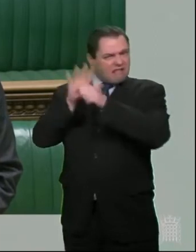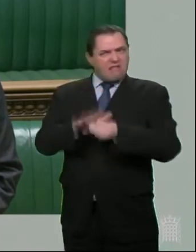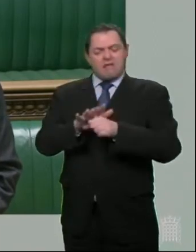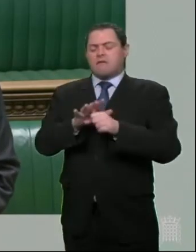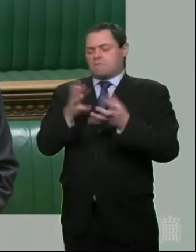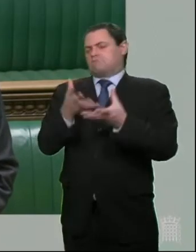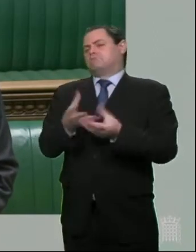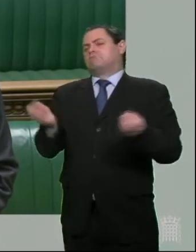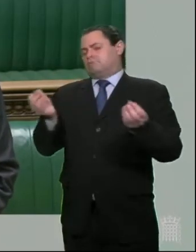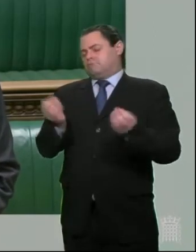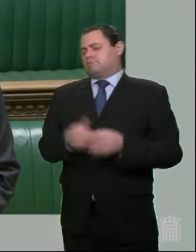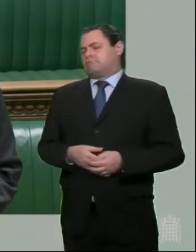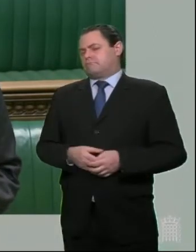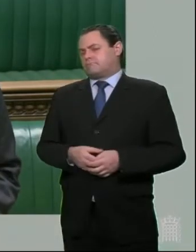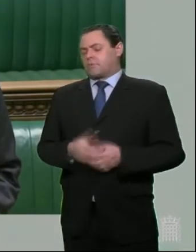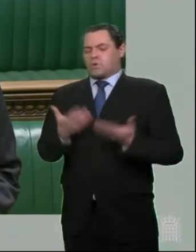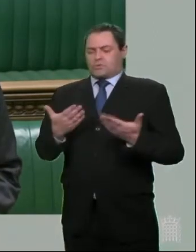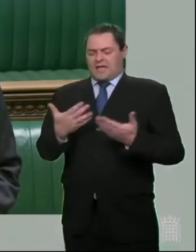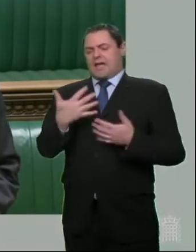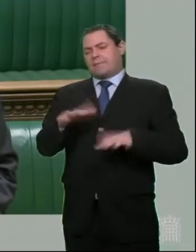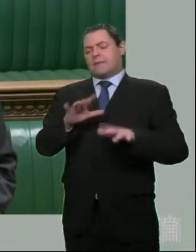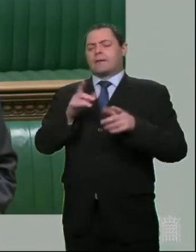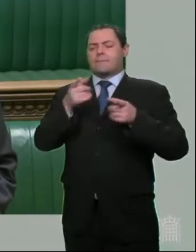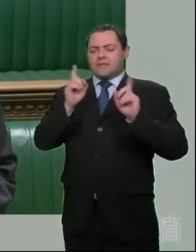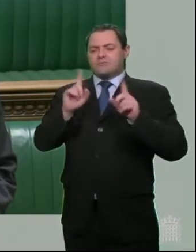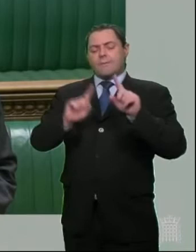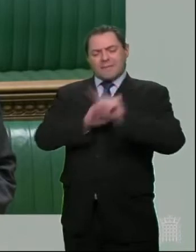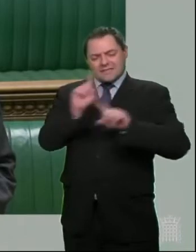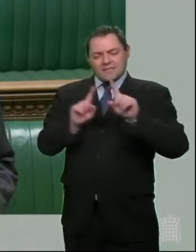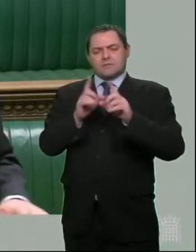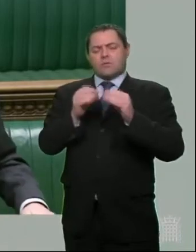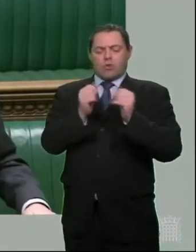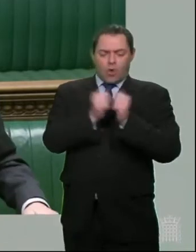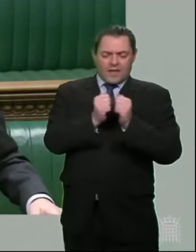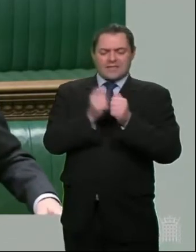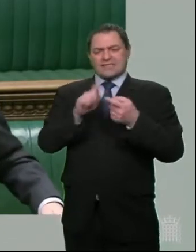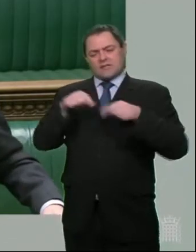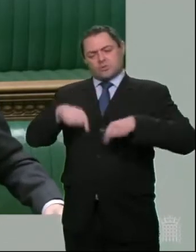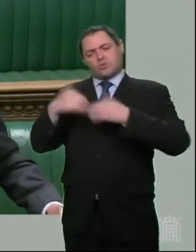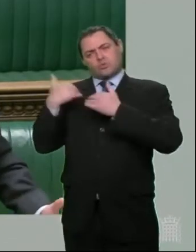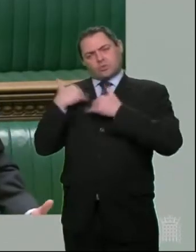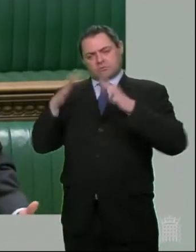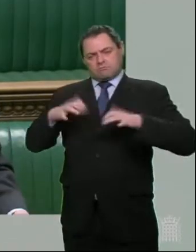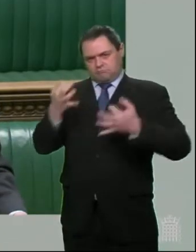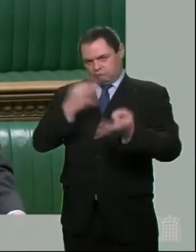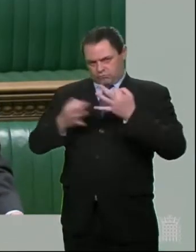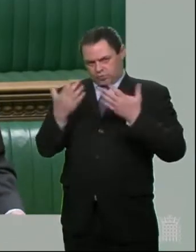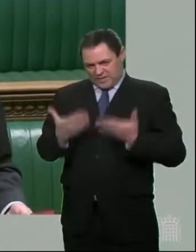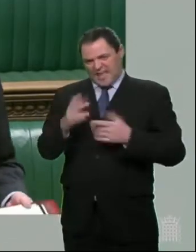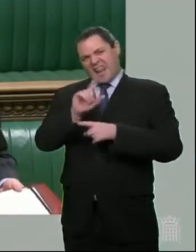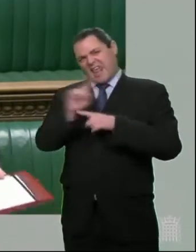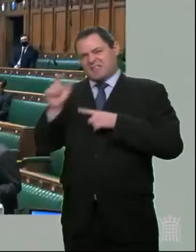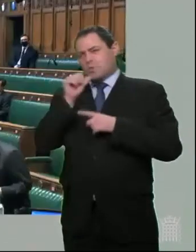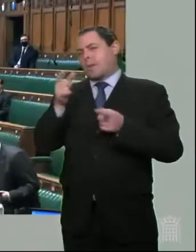Mr. Speaker, this morning I had meetings with ministerial colleagues and others. In addition to my duties in this House, I shall have further such meetings later